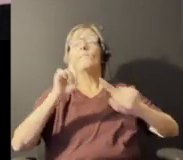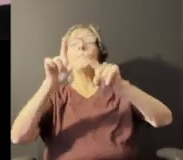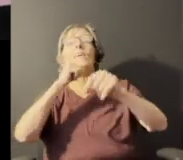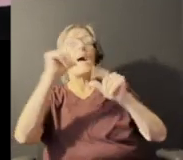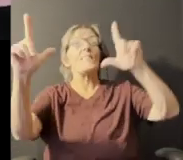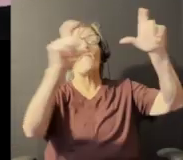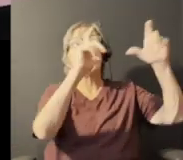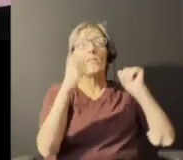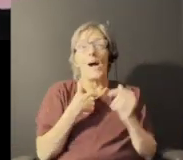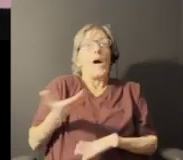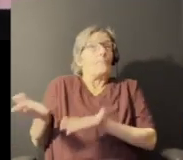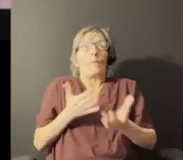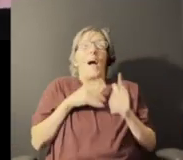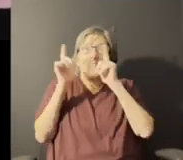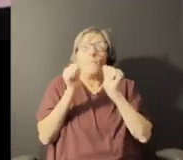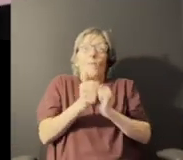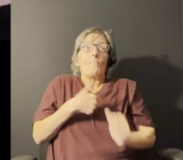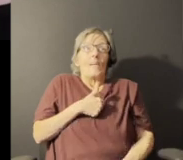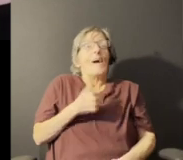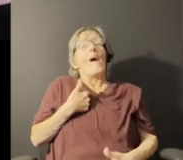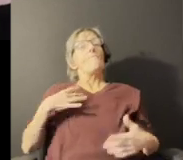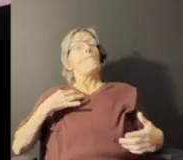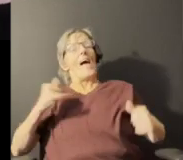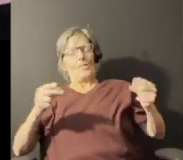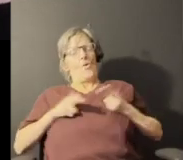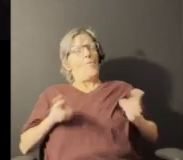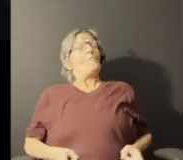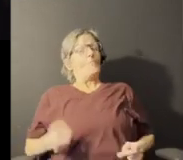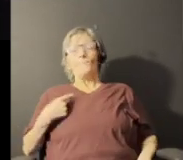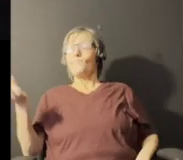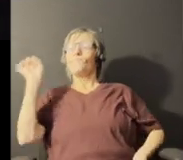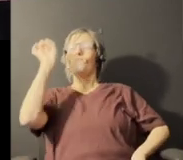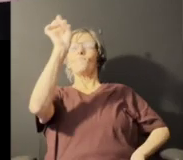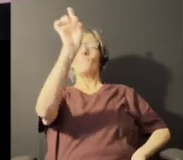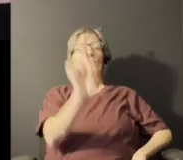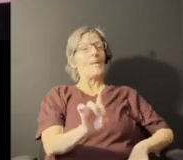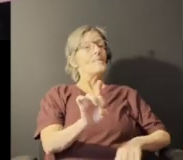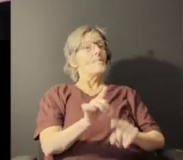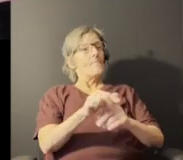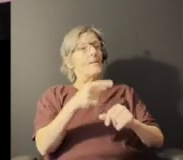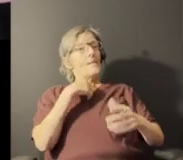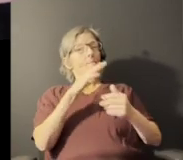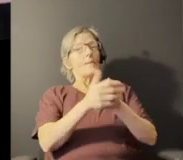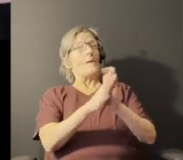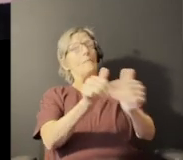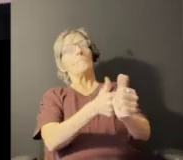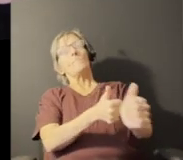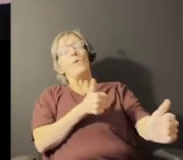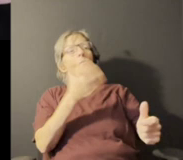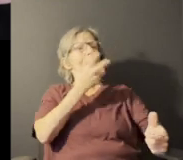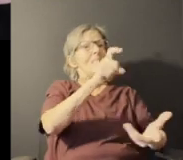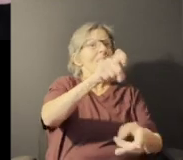overseas, not as a photographer. I always had my camera with me, but I just volunteered as a human, right? But there ended up being times